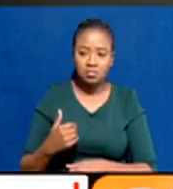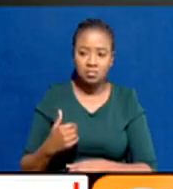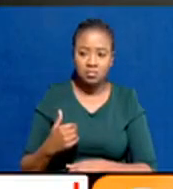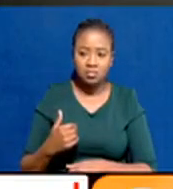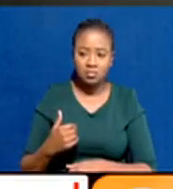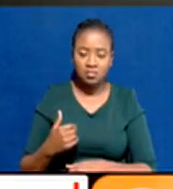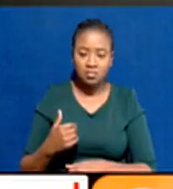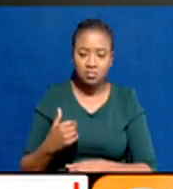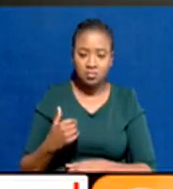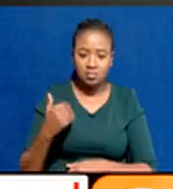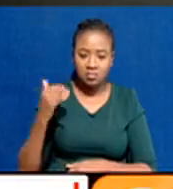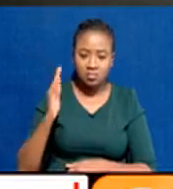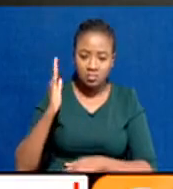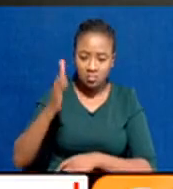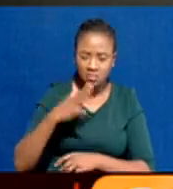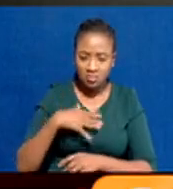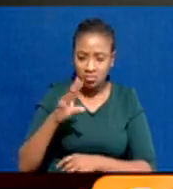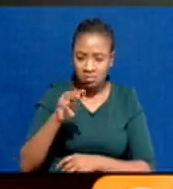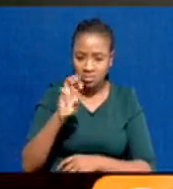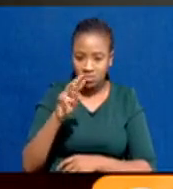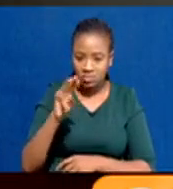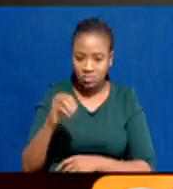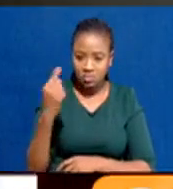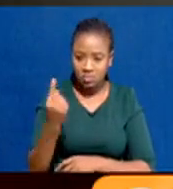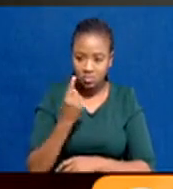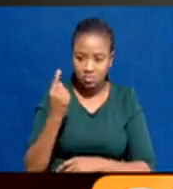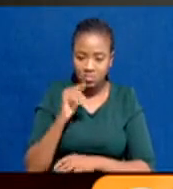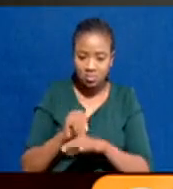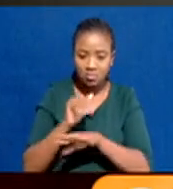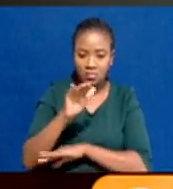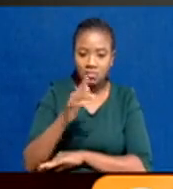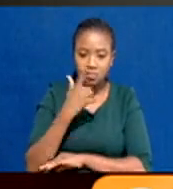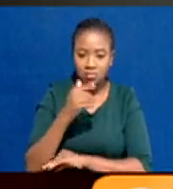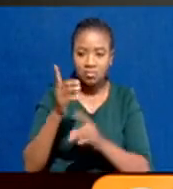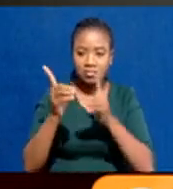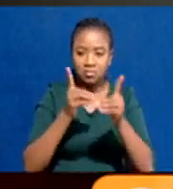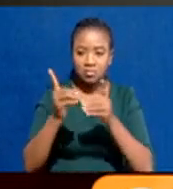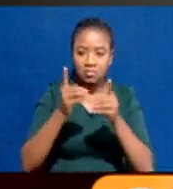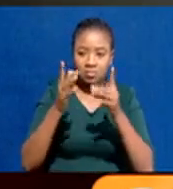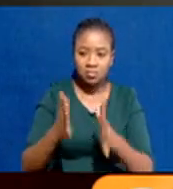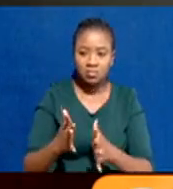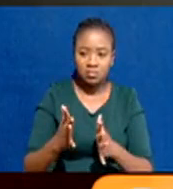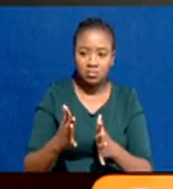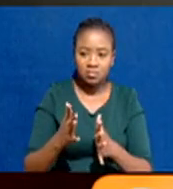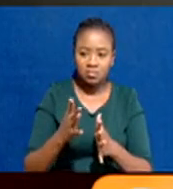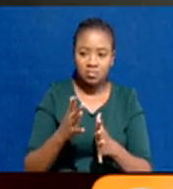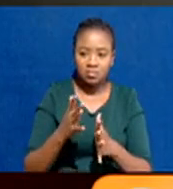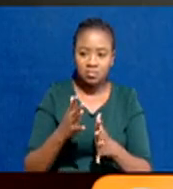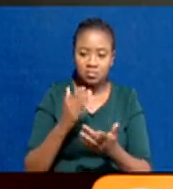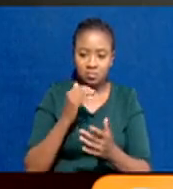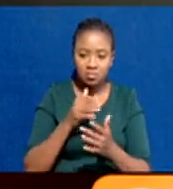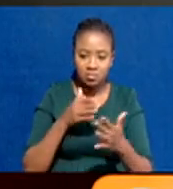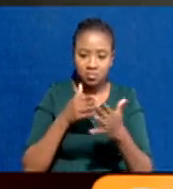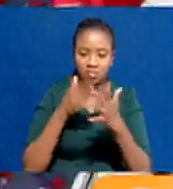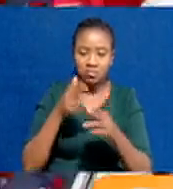my memos go to only and only director, preventive promotive,